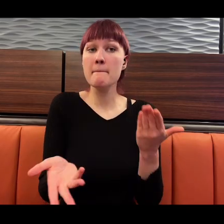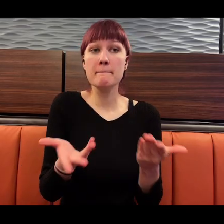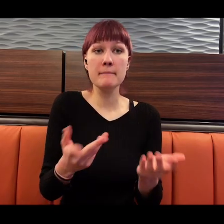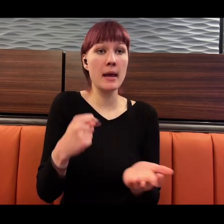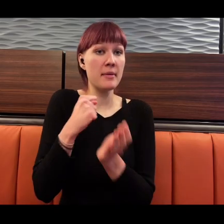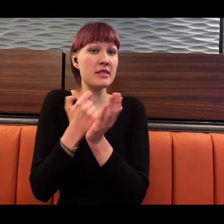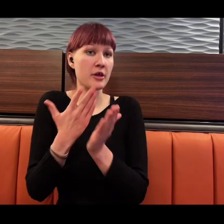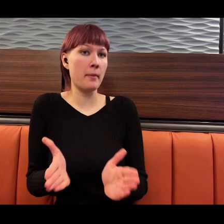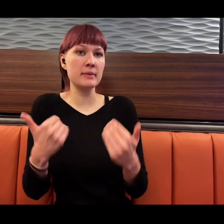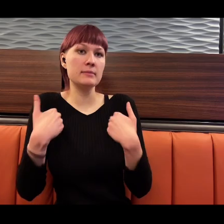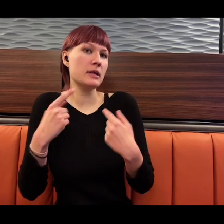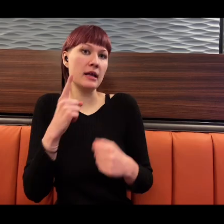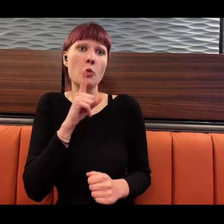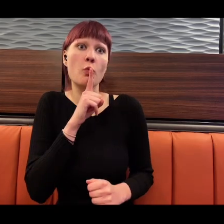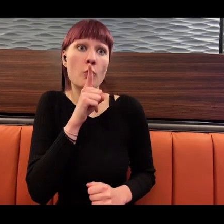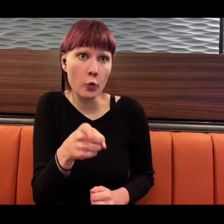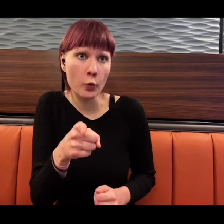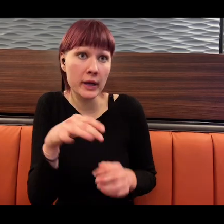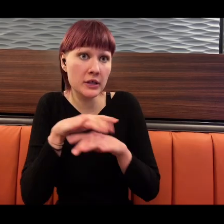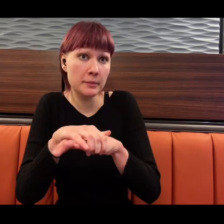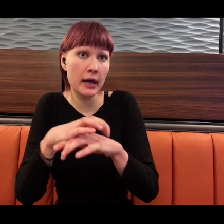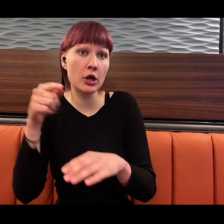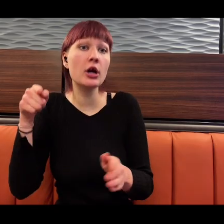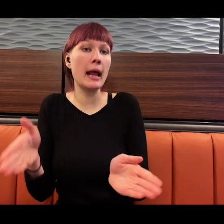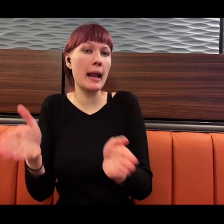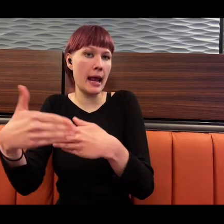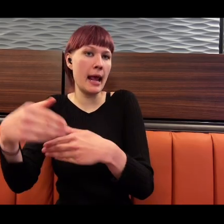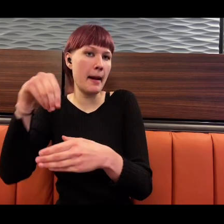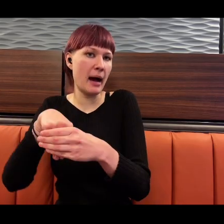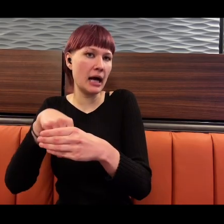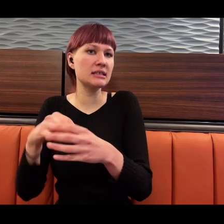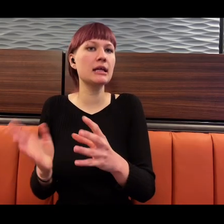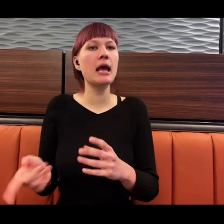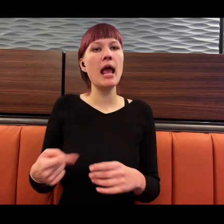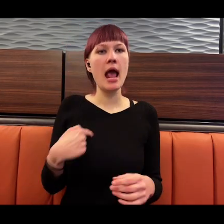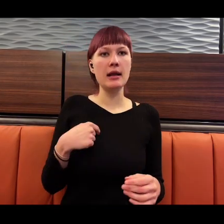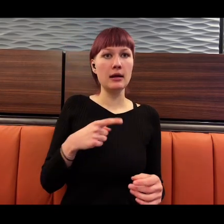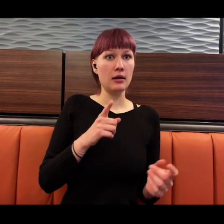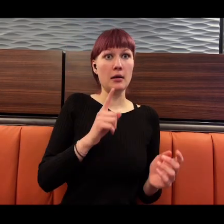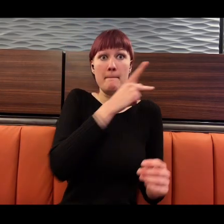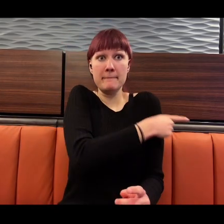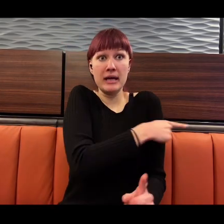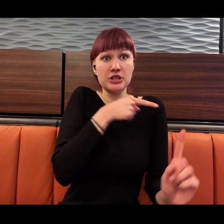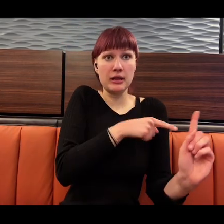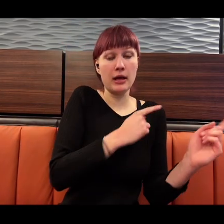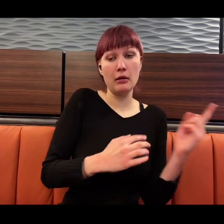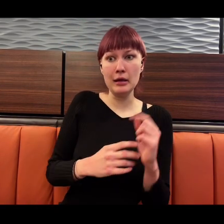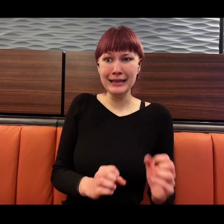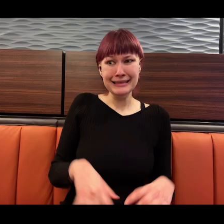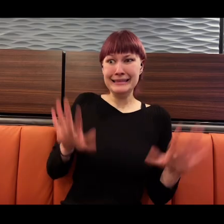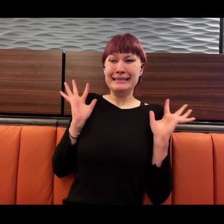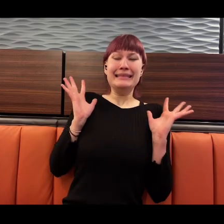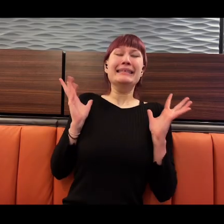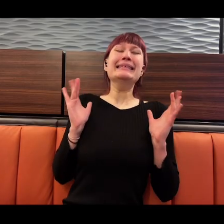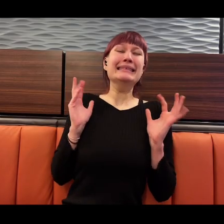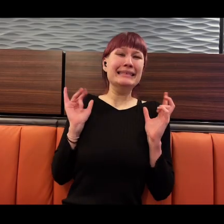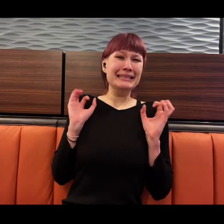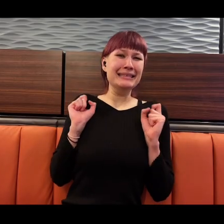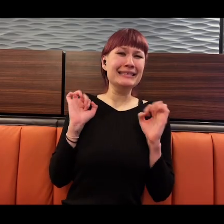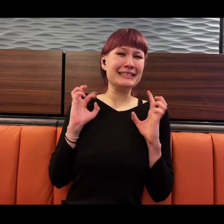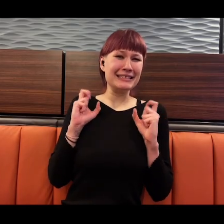the therapist would work with me to be calm so I could see the spider and have a calm response, and the spider would get closer and closer.